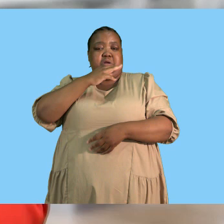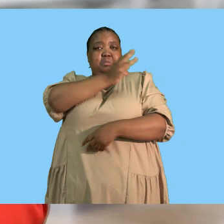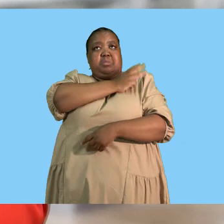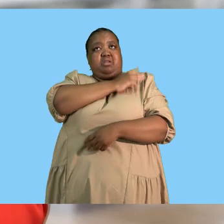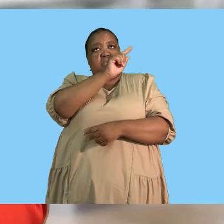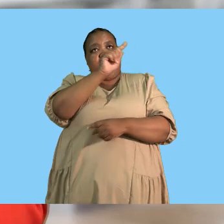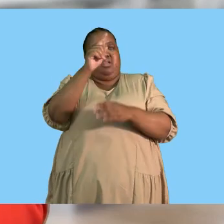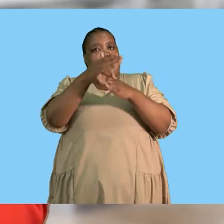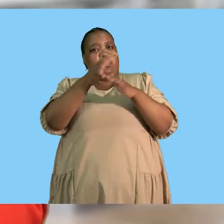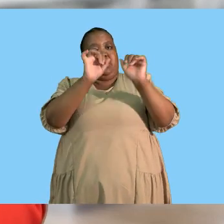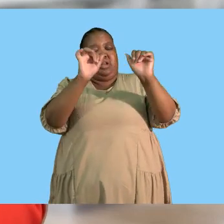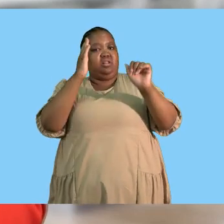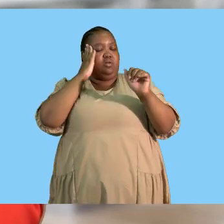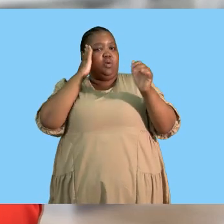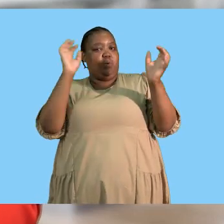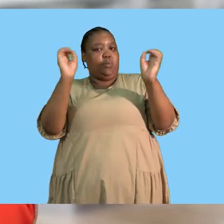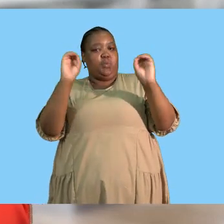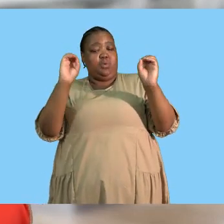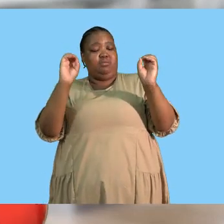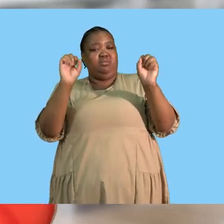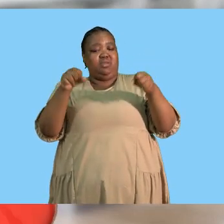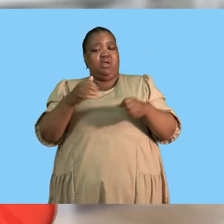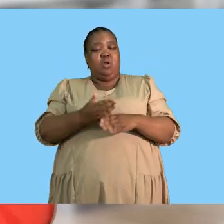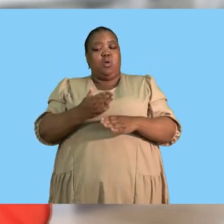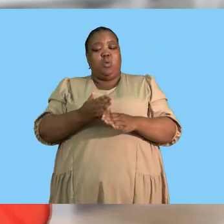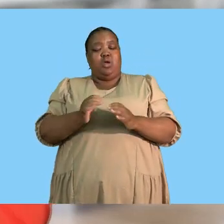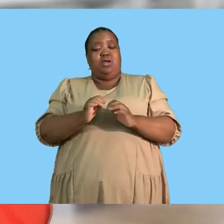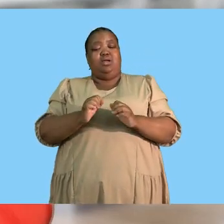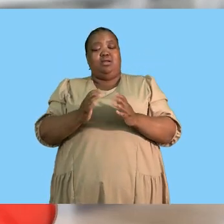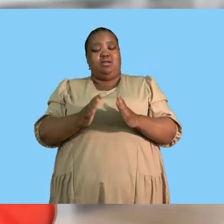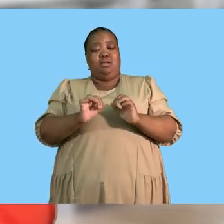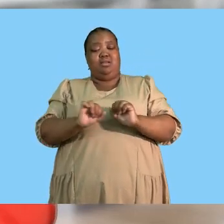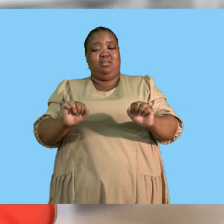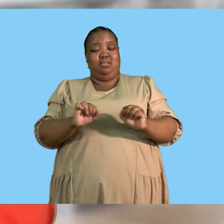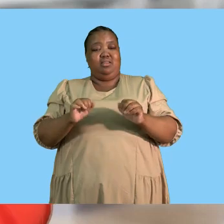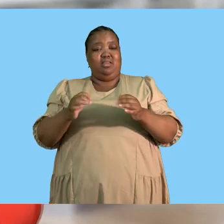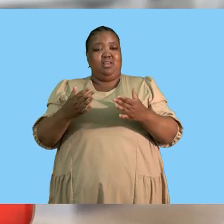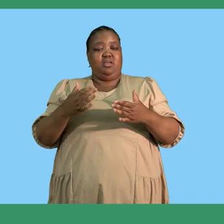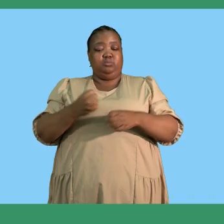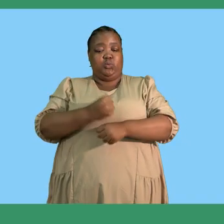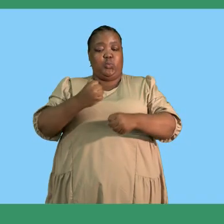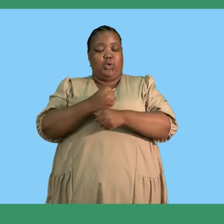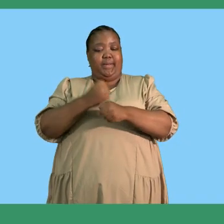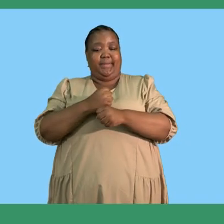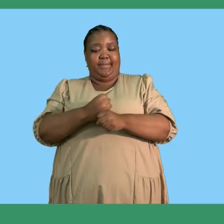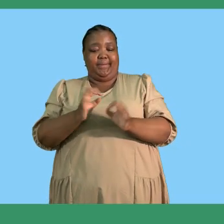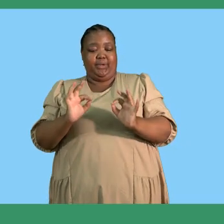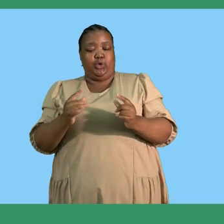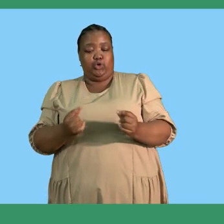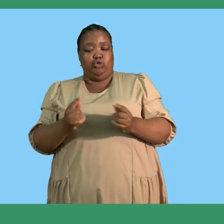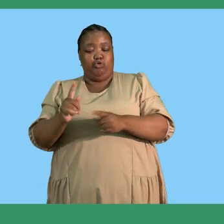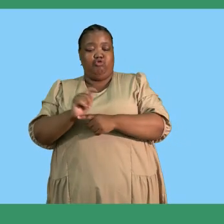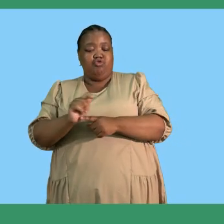how to enable their employees to work in a conducive environment. Now let's take a look at